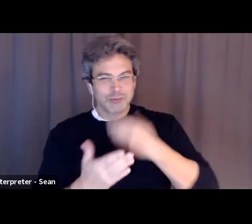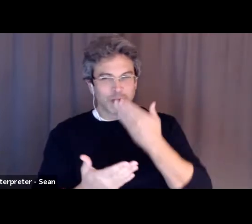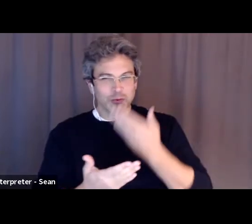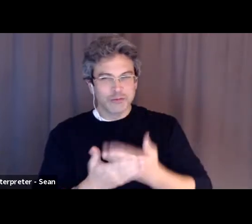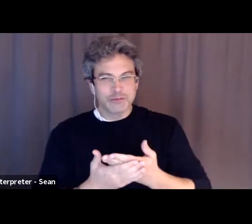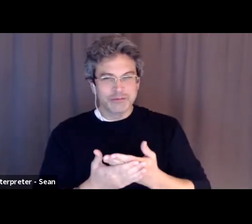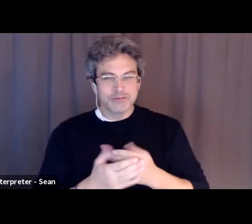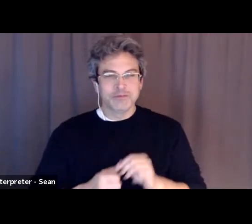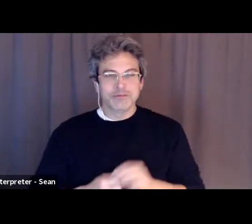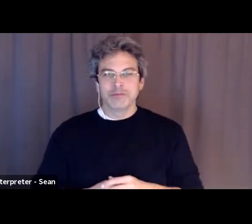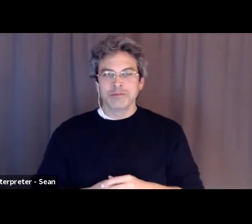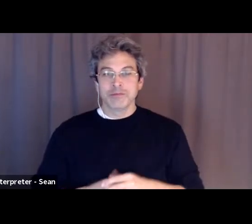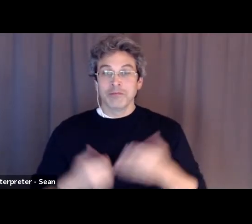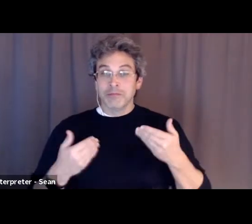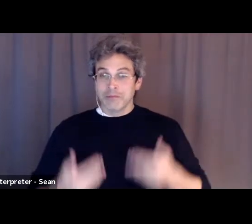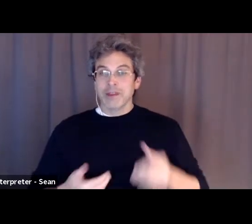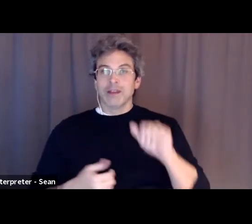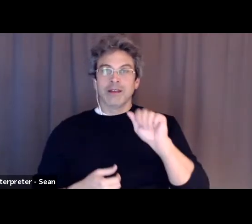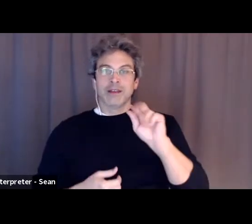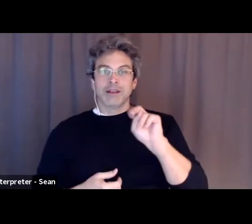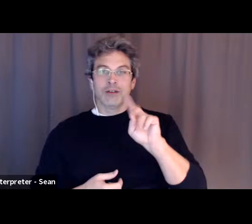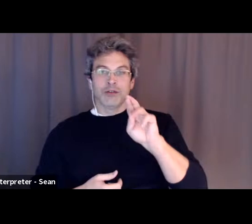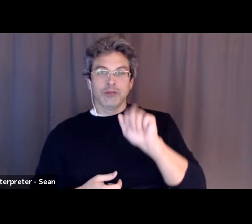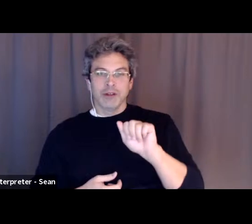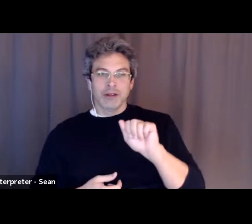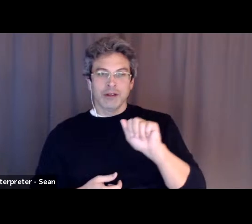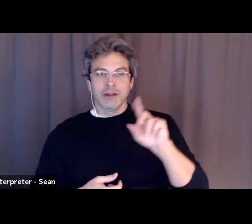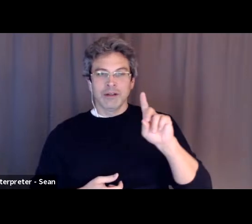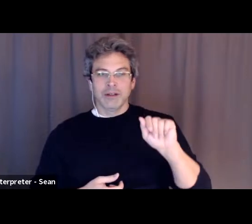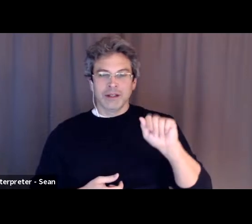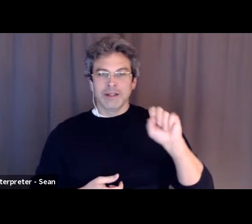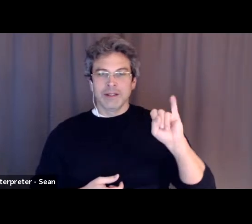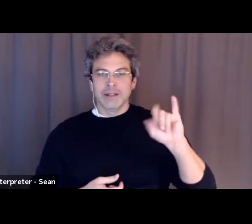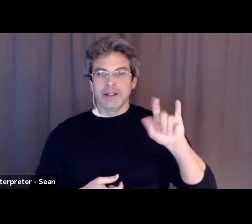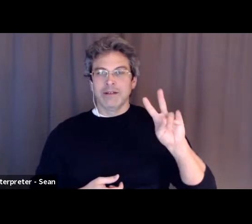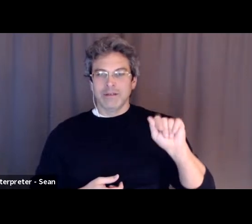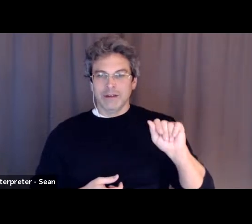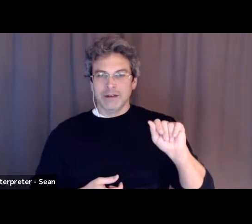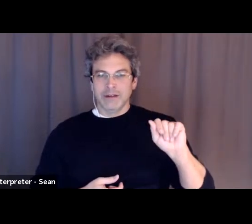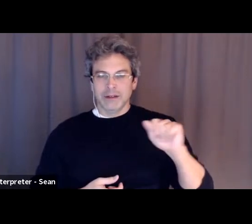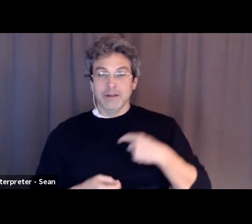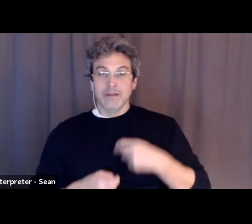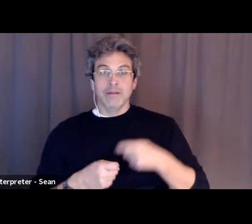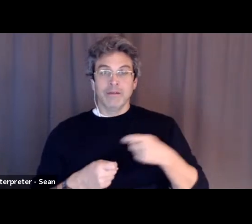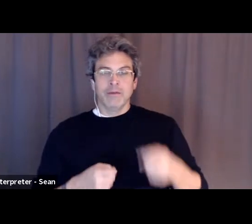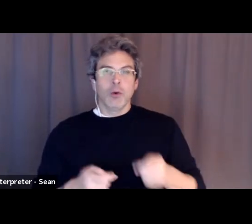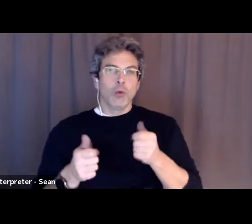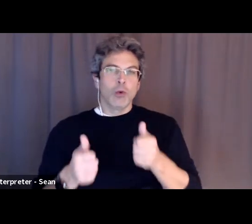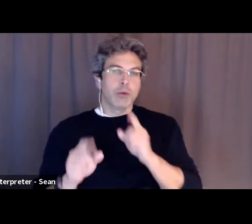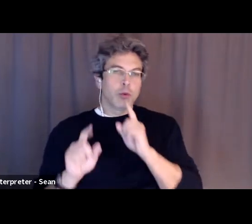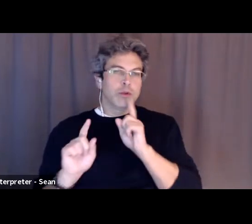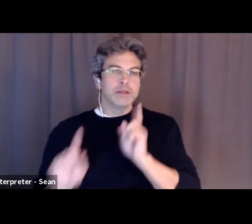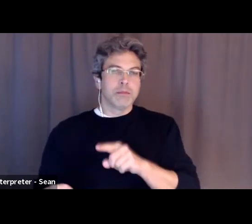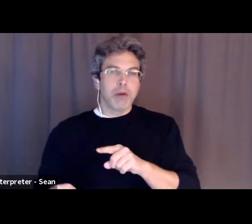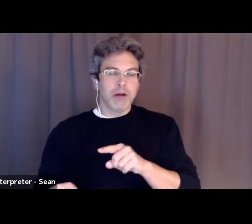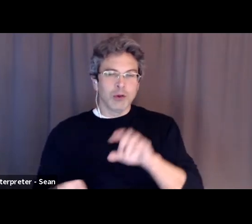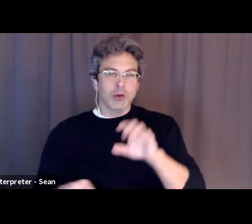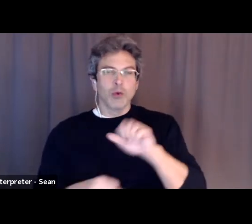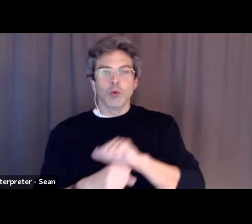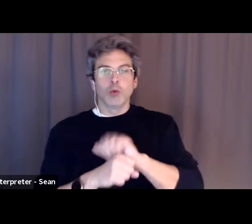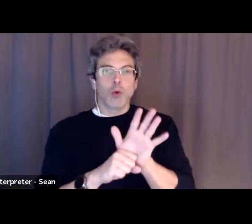As Lucy mentioned, my name is Andrea De Silva, and I am from the Rapid Response COVID-19 Outreach